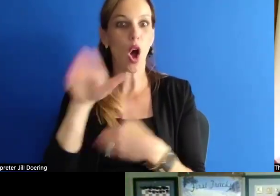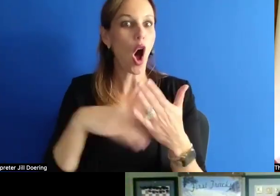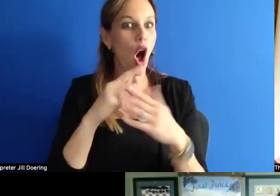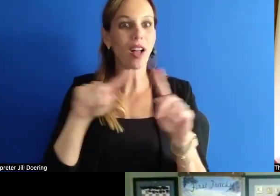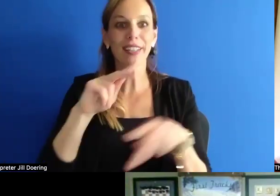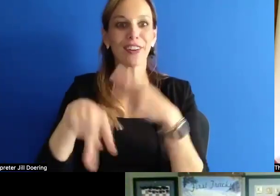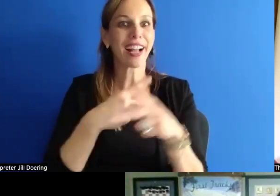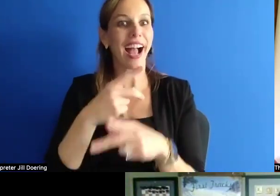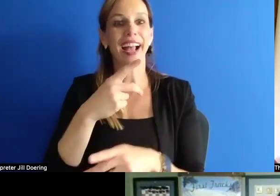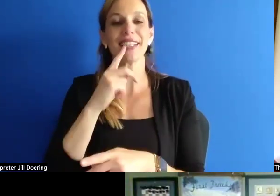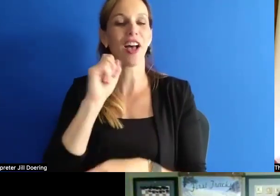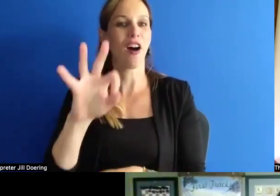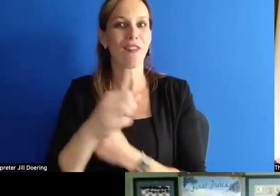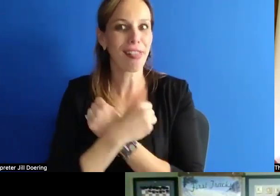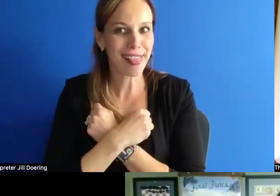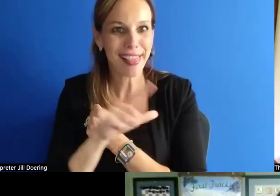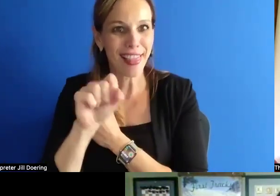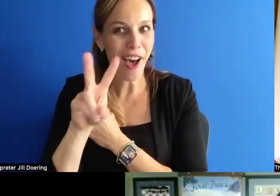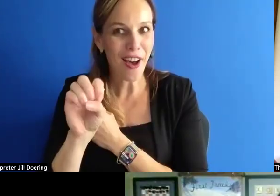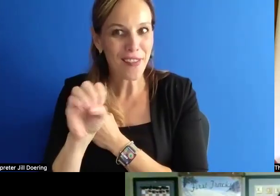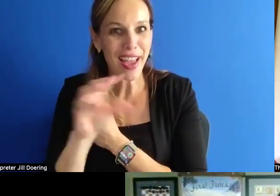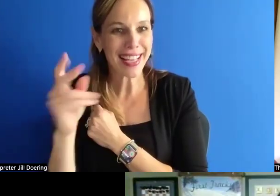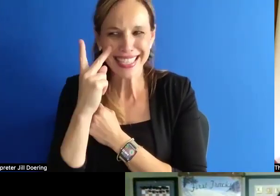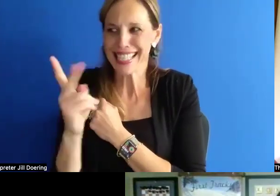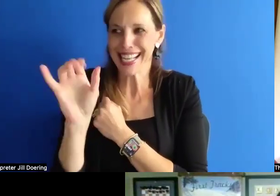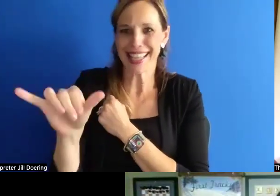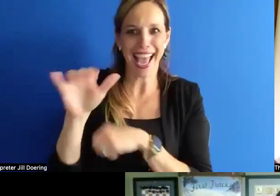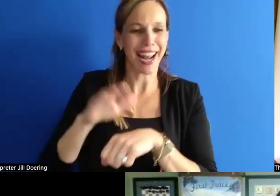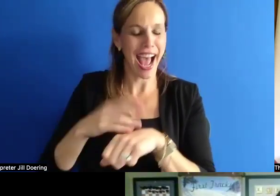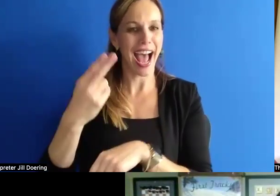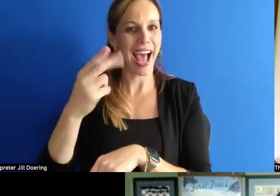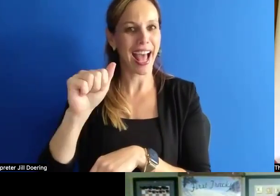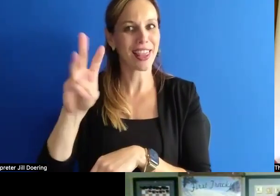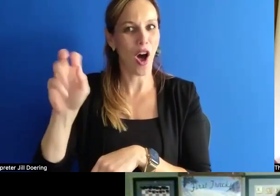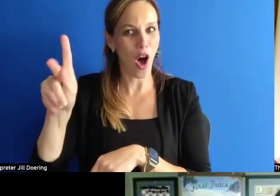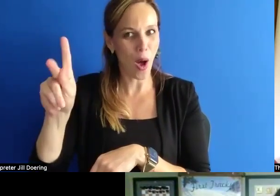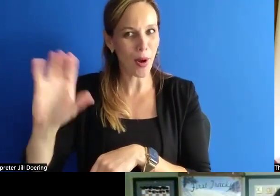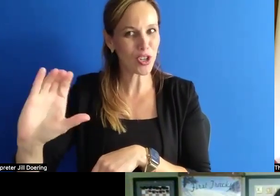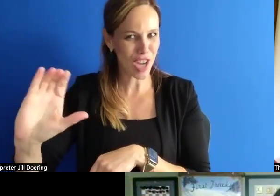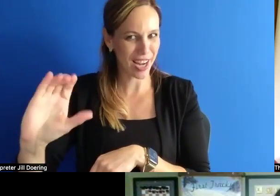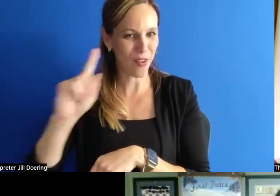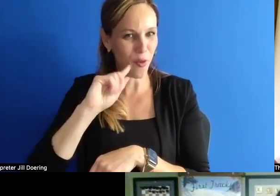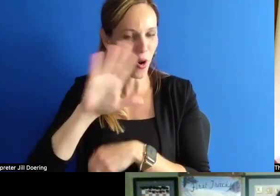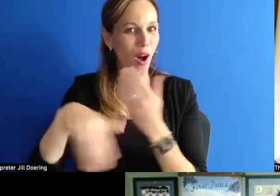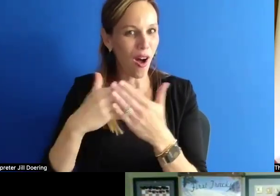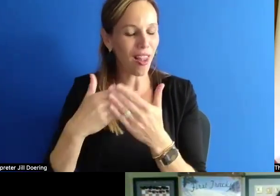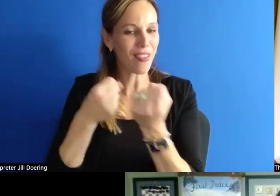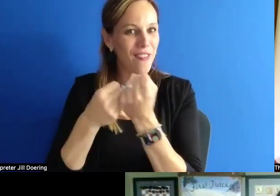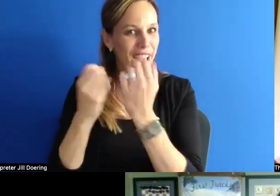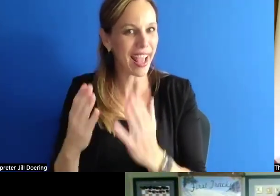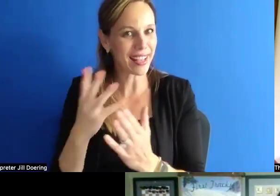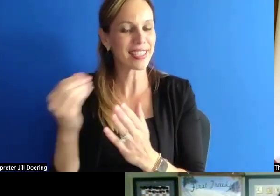love, and getting to see it played out on Hallmark Channel for all the fans, and broadening that fan